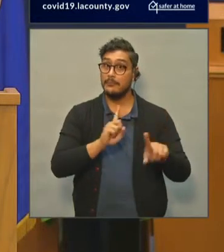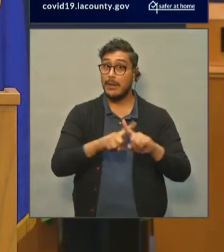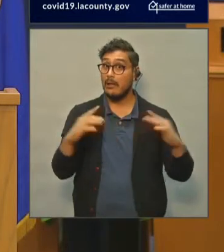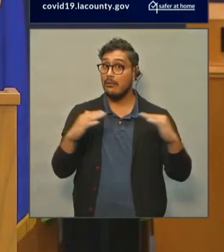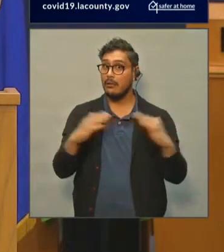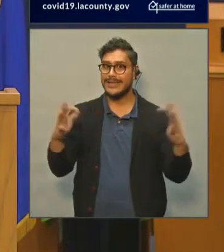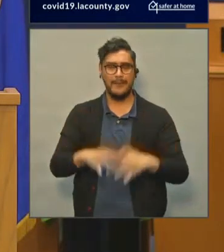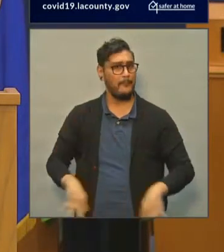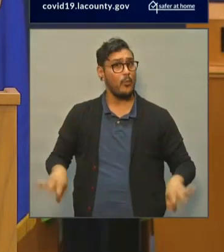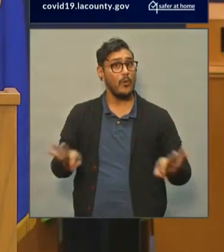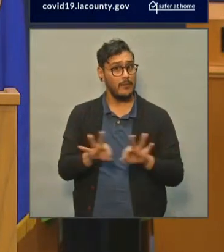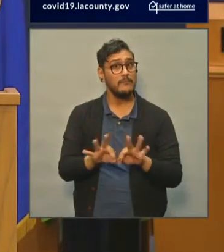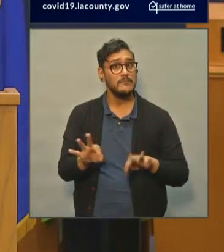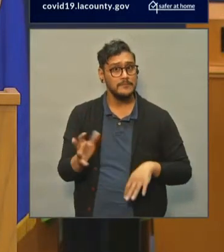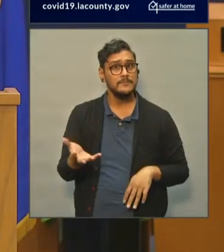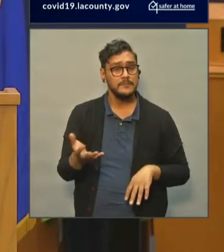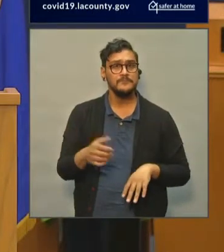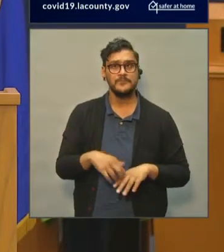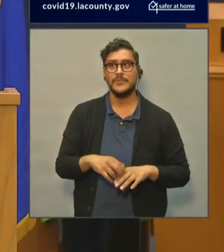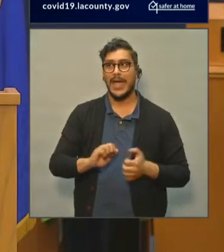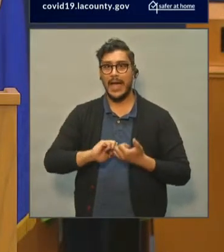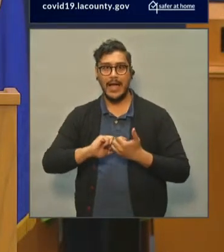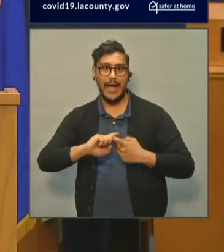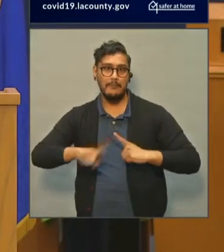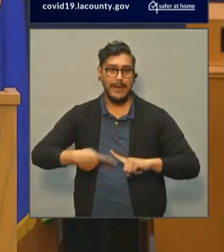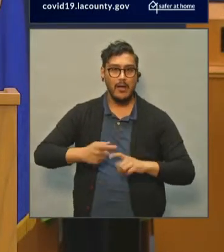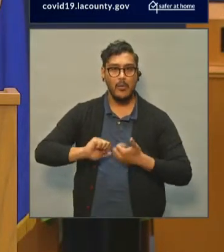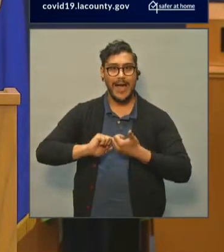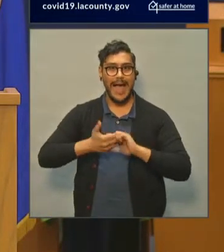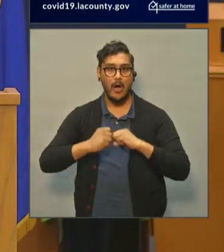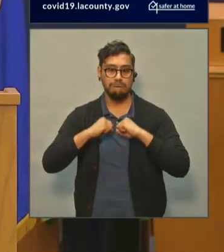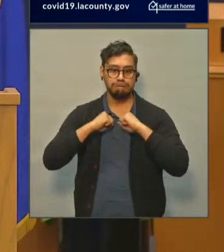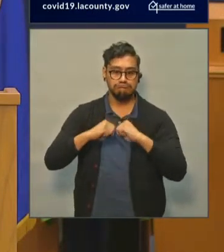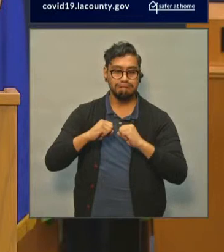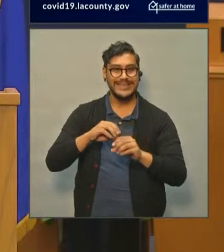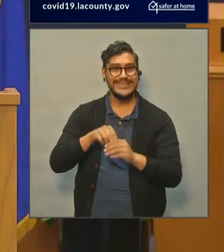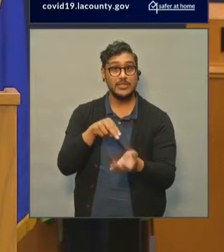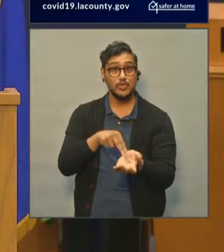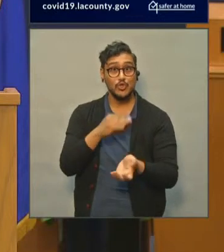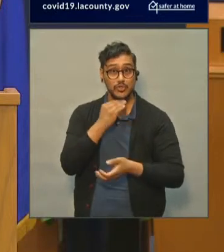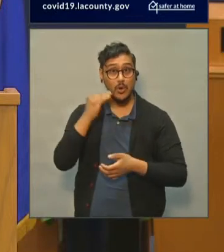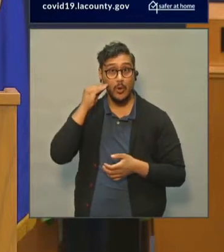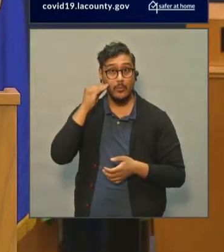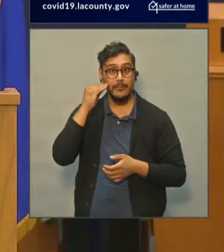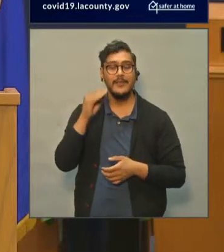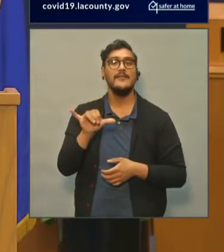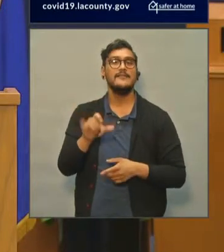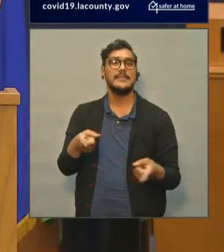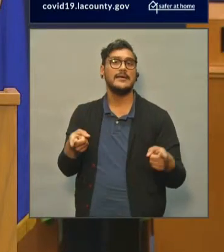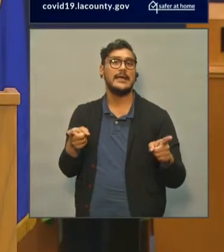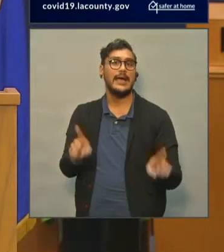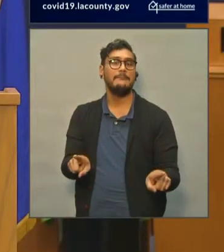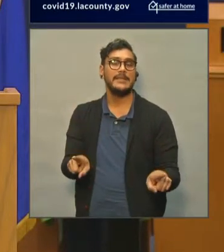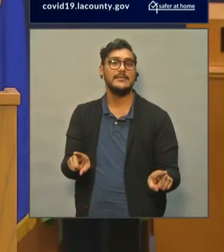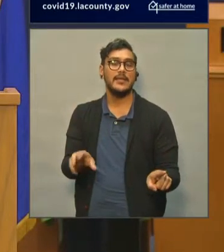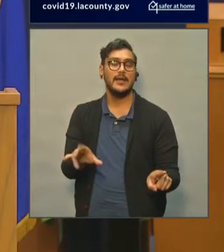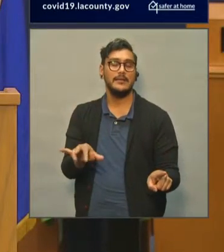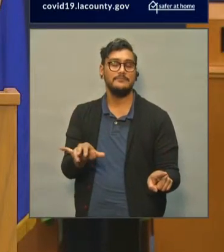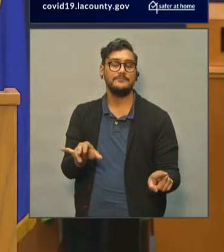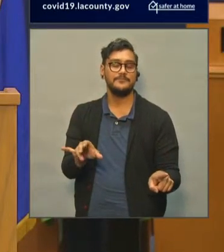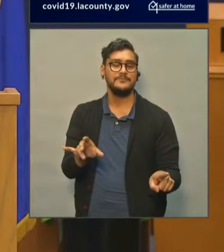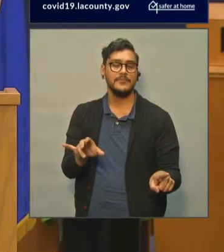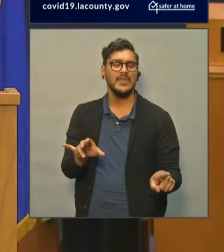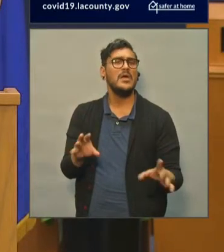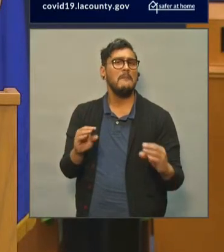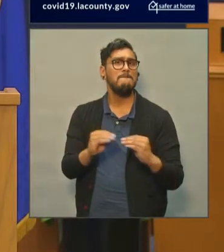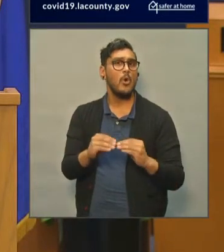important when we talk about how to do protections in the nursing homes. And that's something that has happened